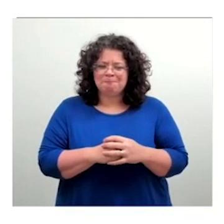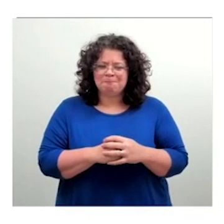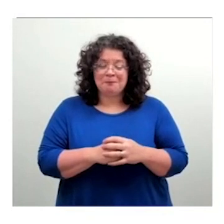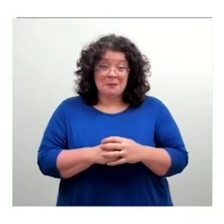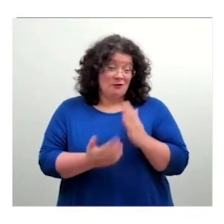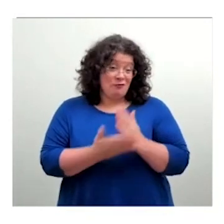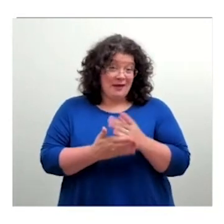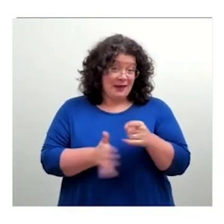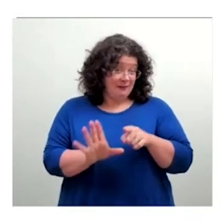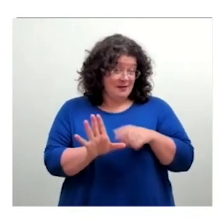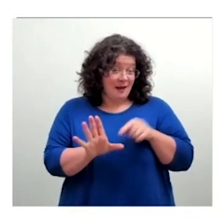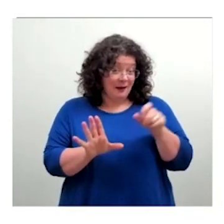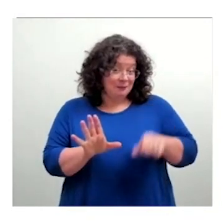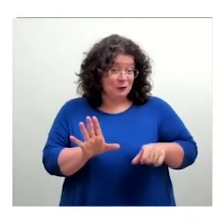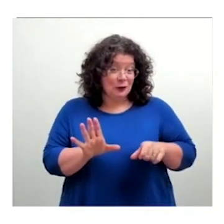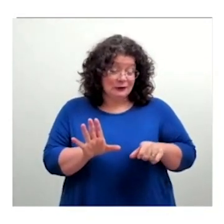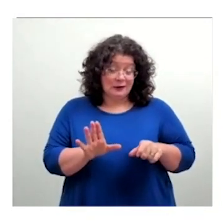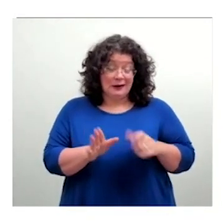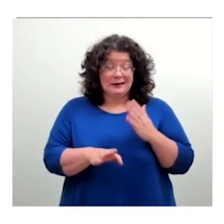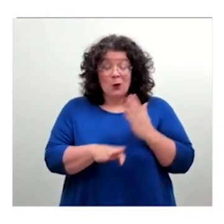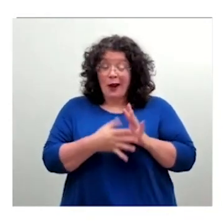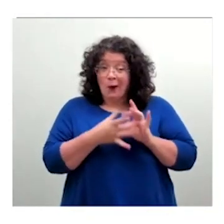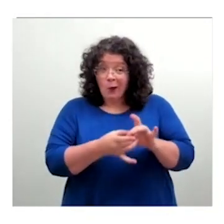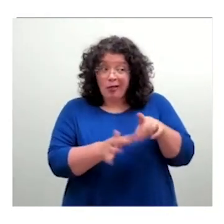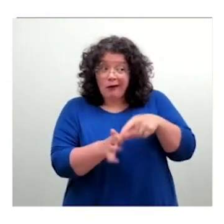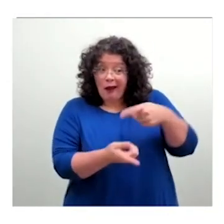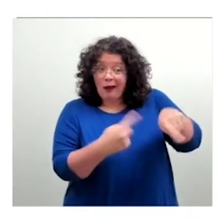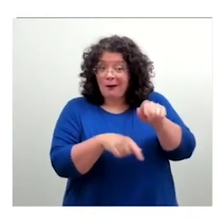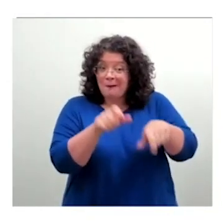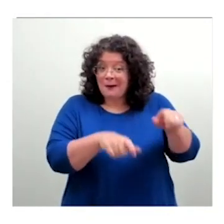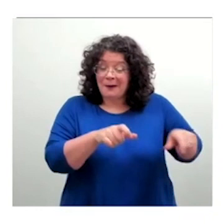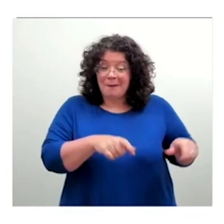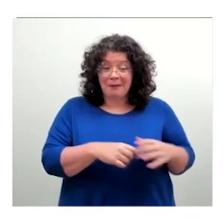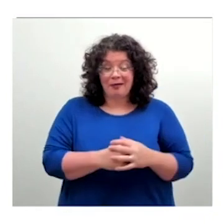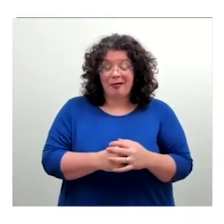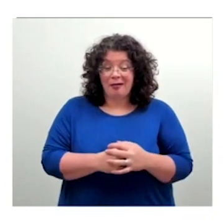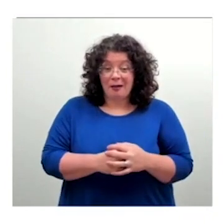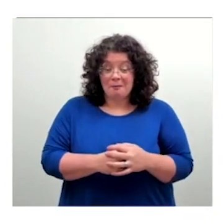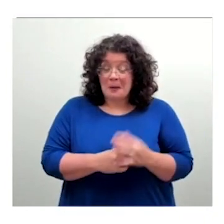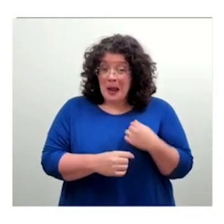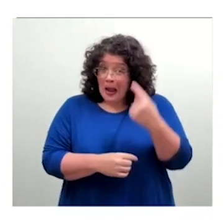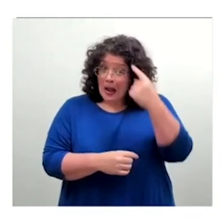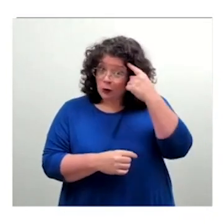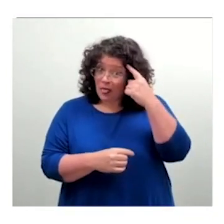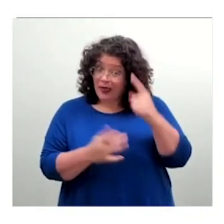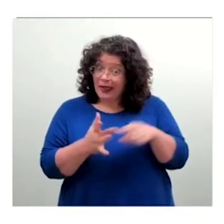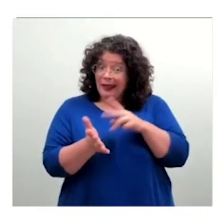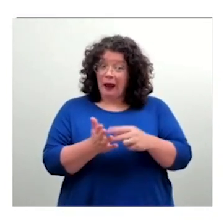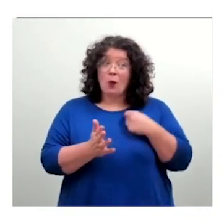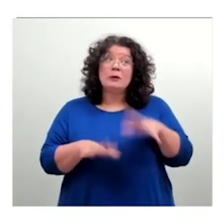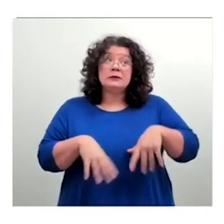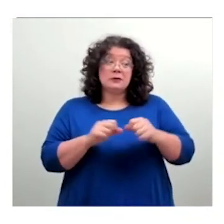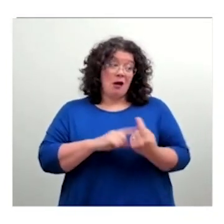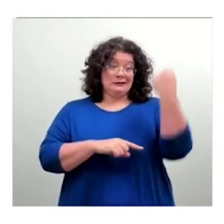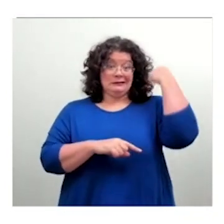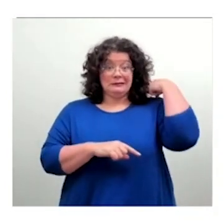necessarily thought an idea like this was going to take off. It's incredible to have seen it grow and grow. So thank you so much for the support of